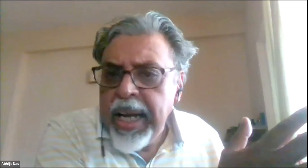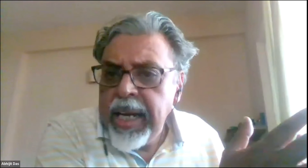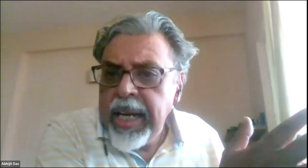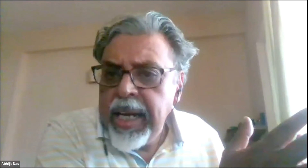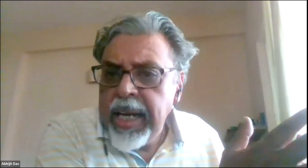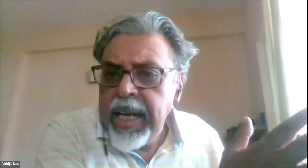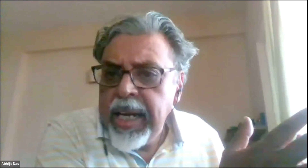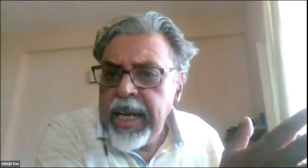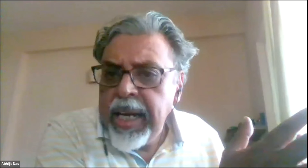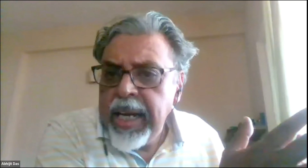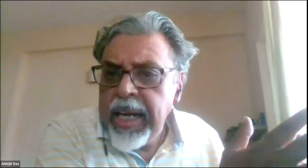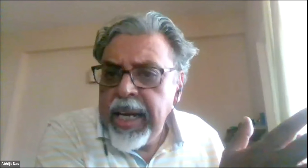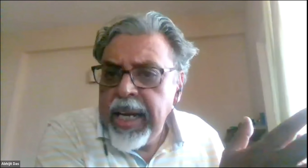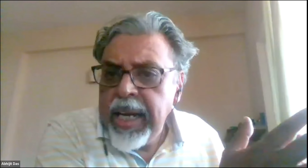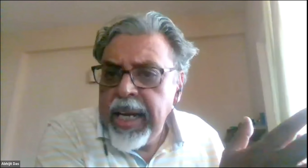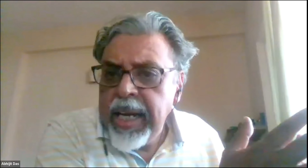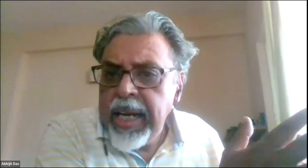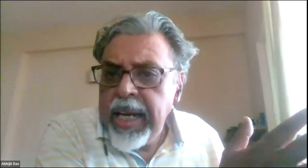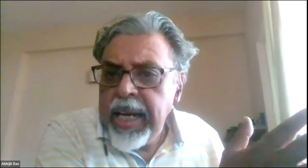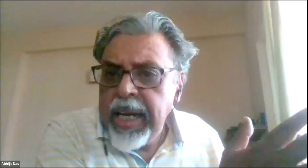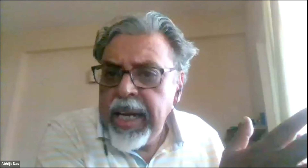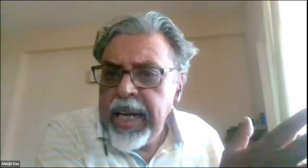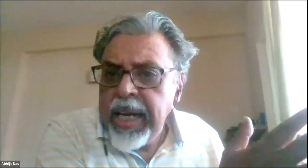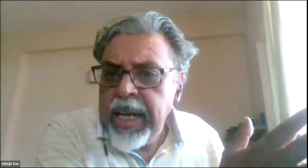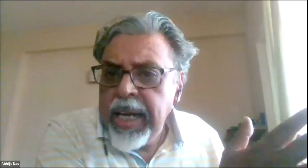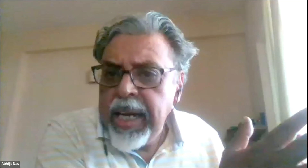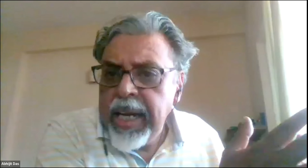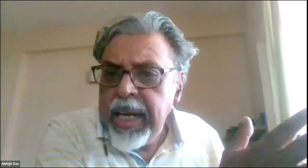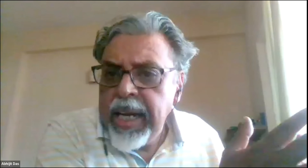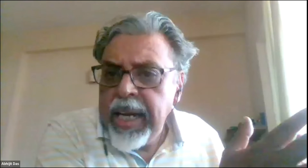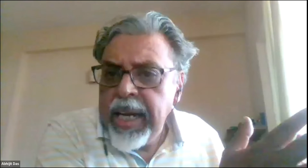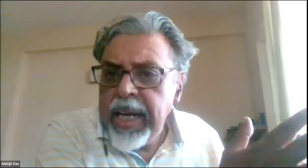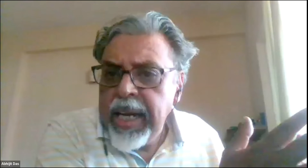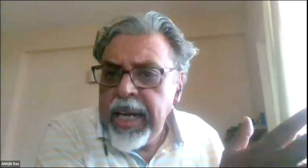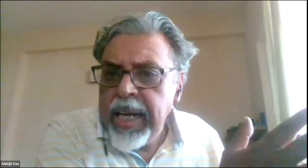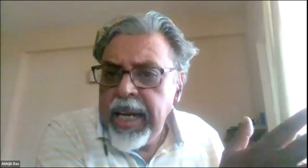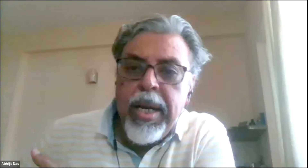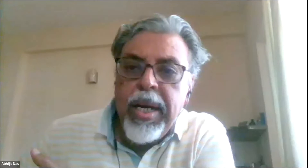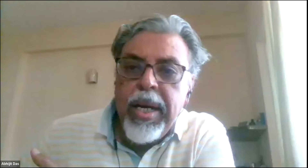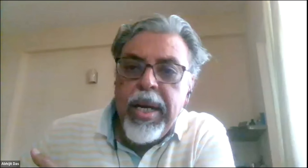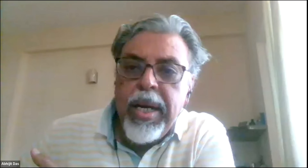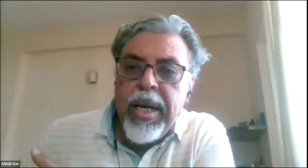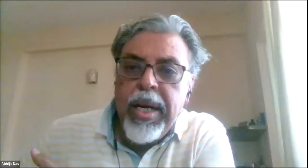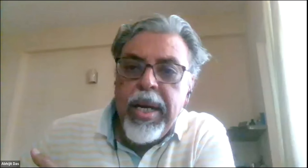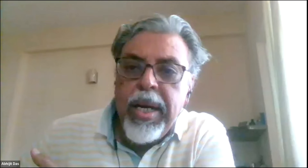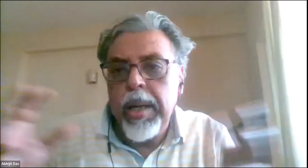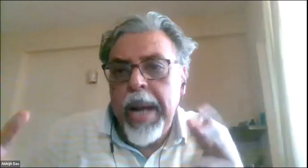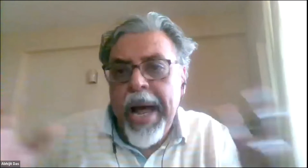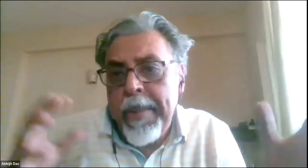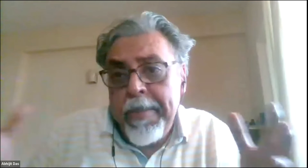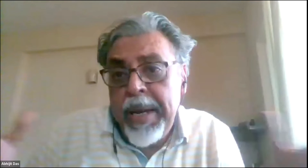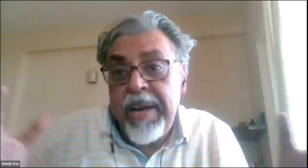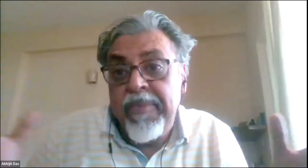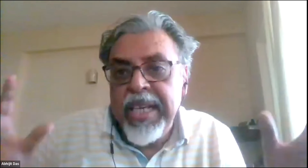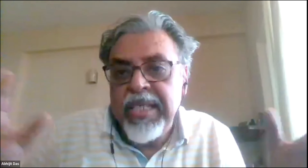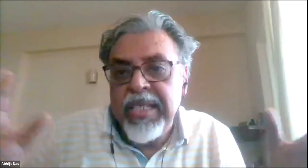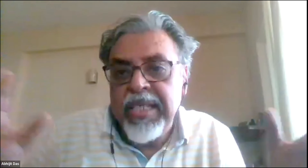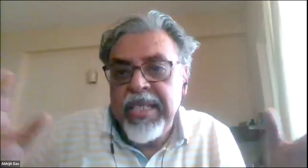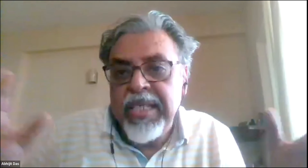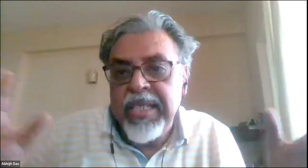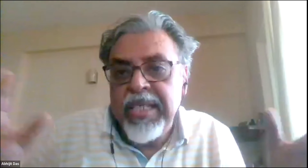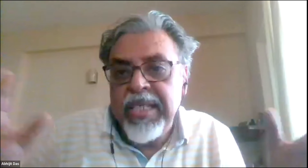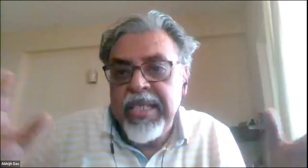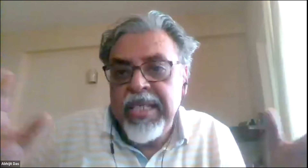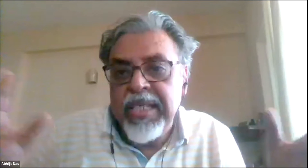10 years ago? Will it continue to work the same way 10 years later? I'm an